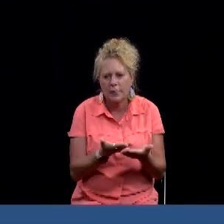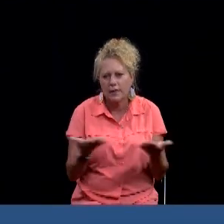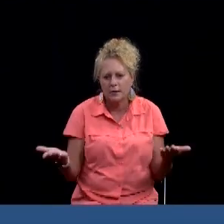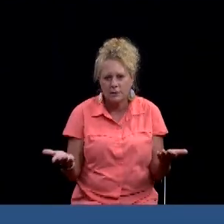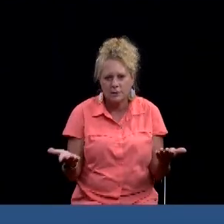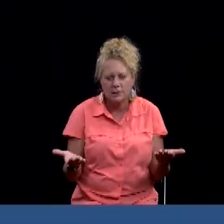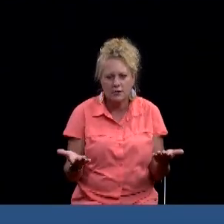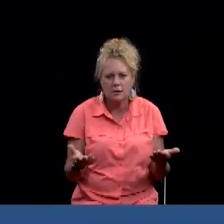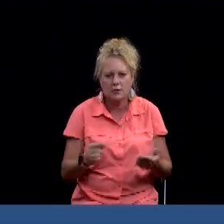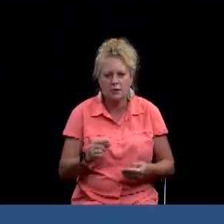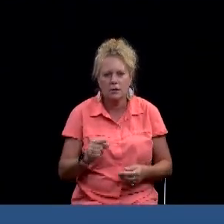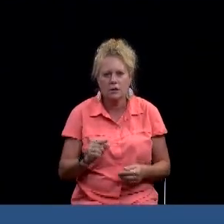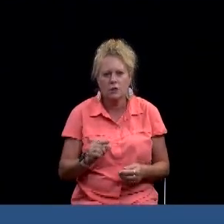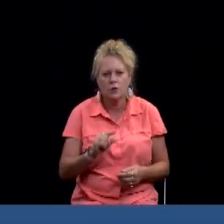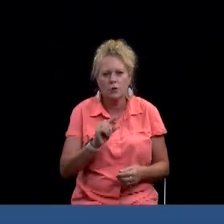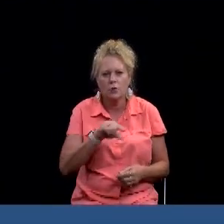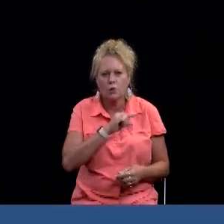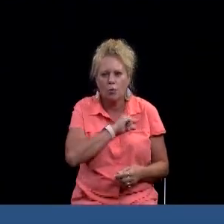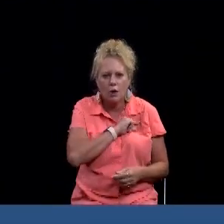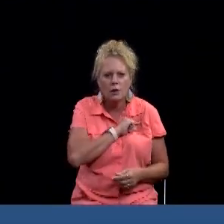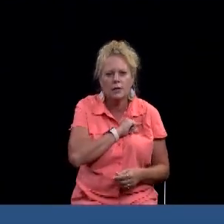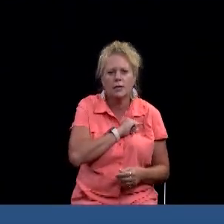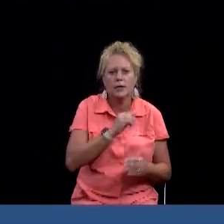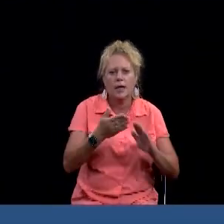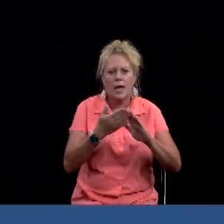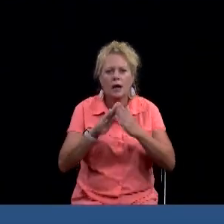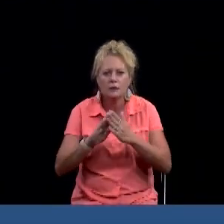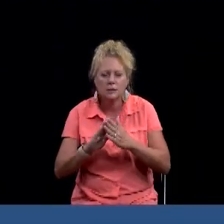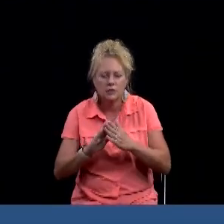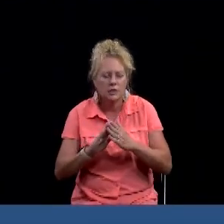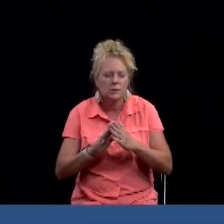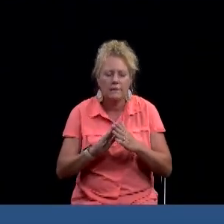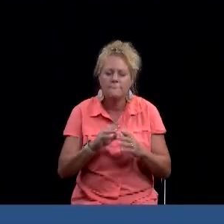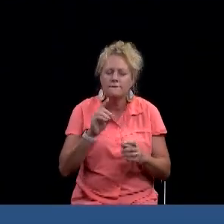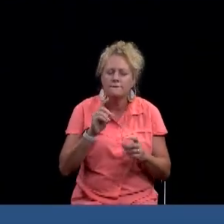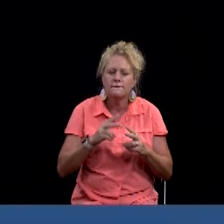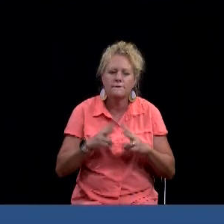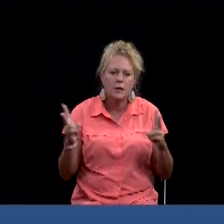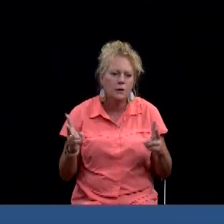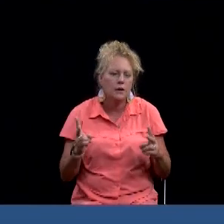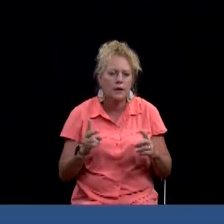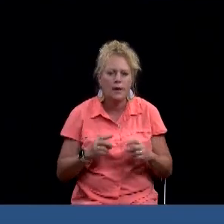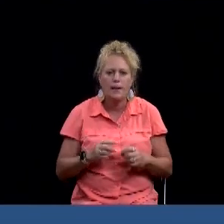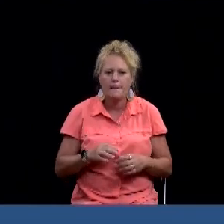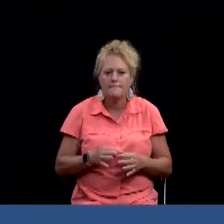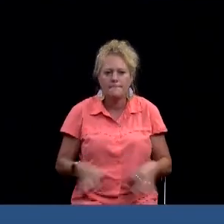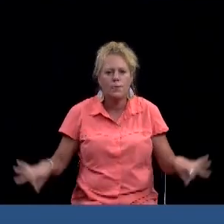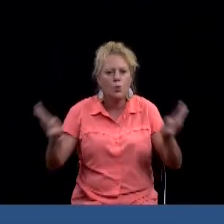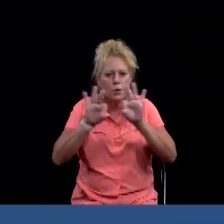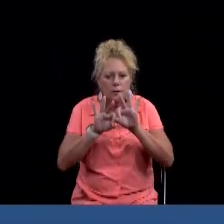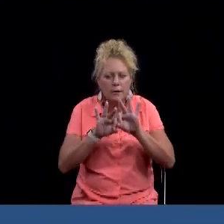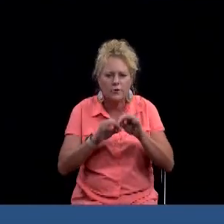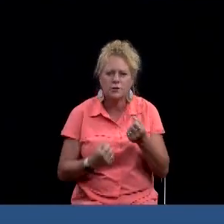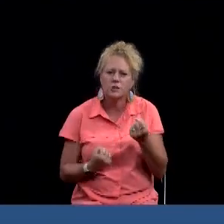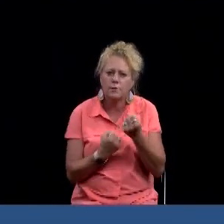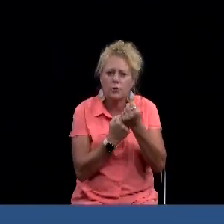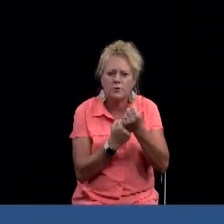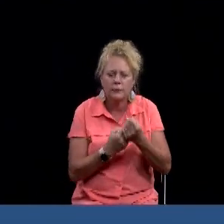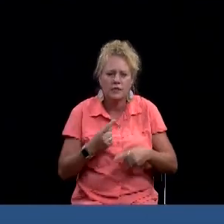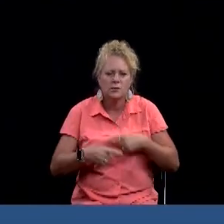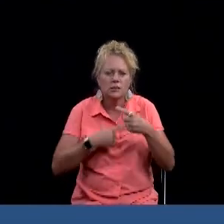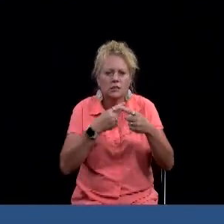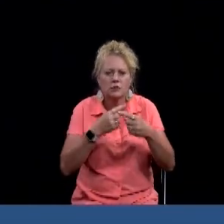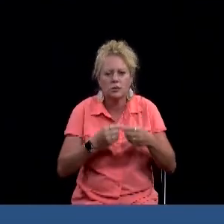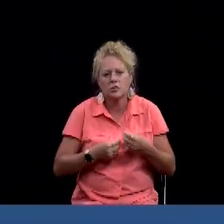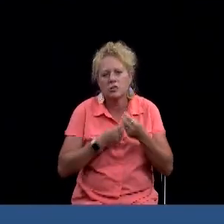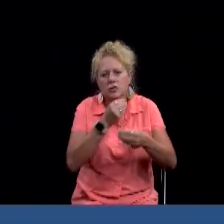incredibly important. And I'm very supportive of us going forward with this, but I have similar questions as to Councilmember Holmes, and I know you're going to get